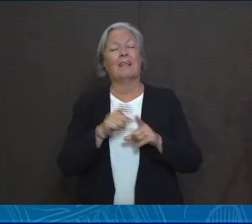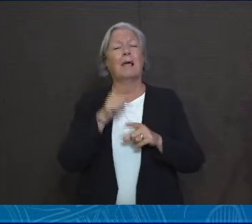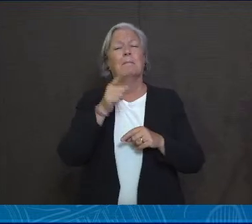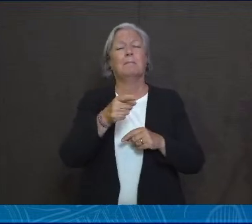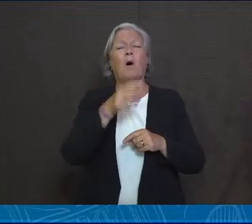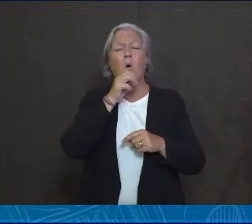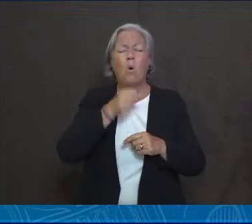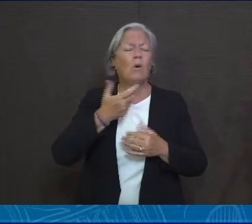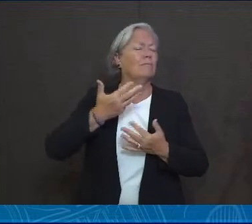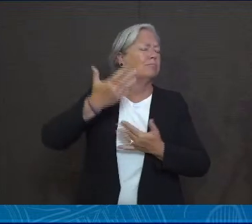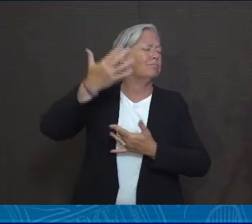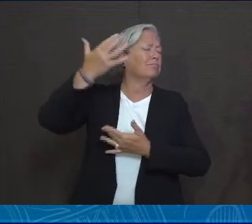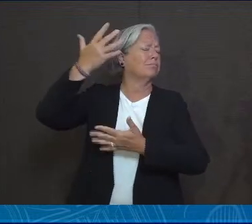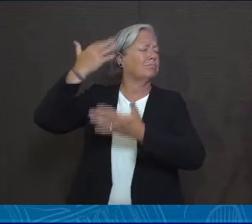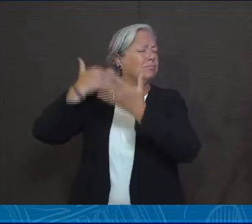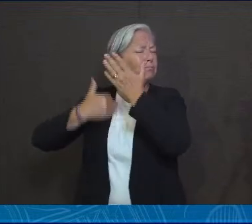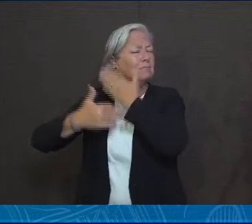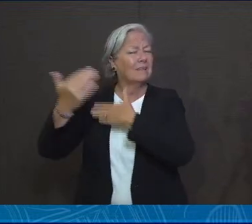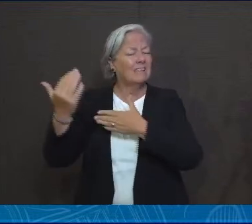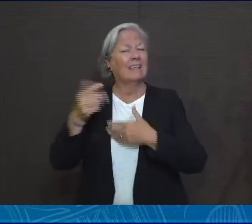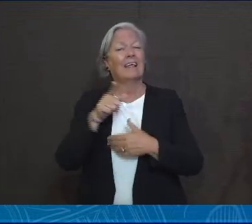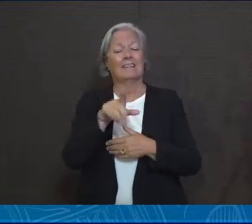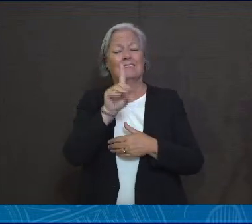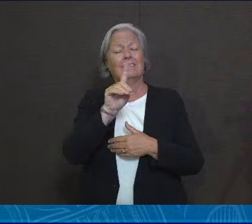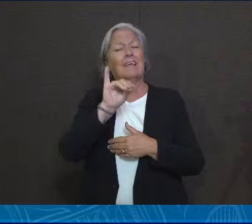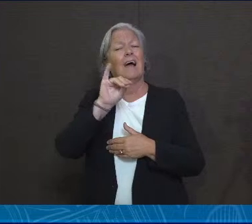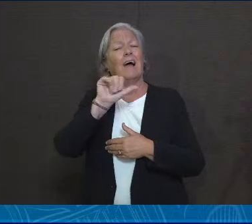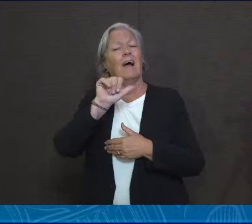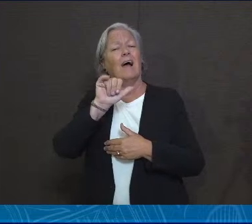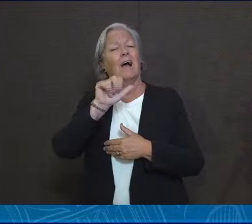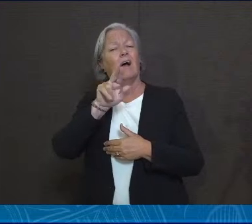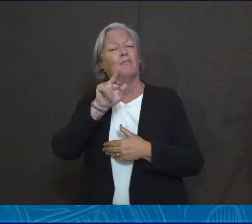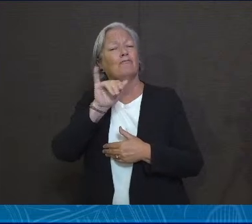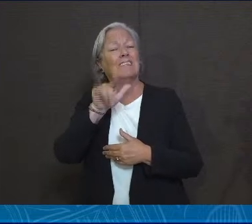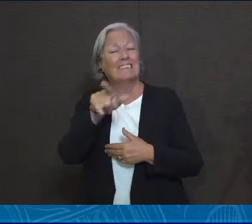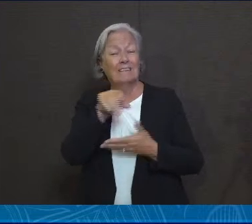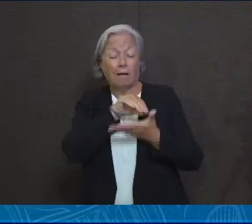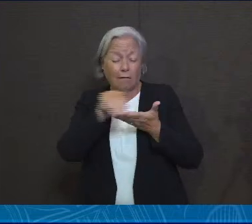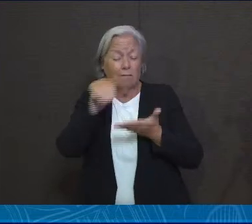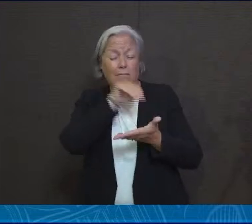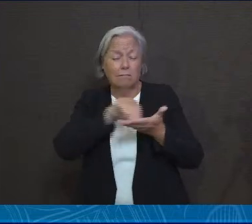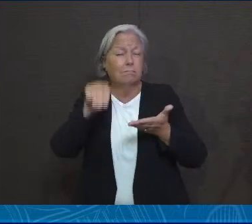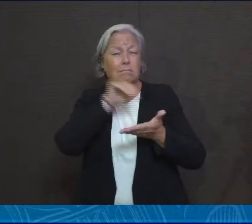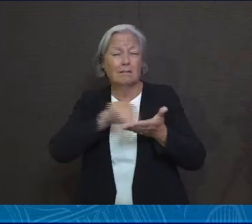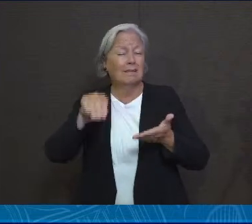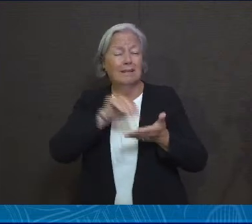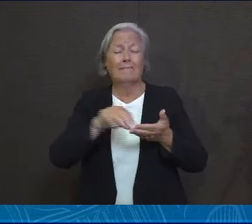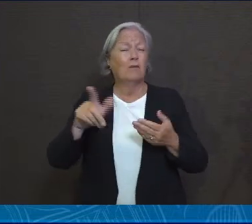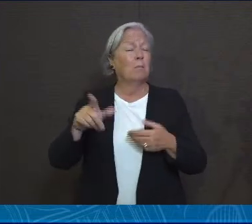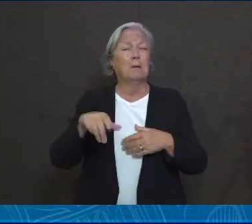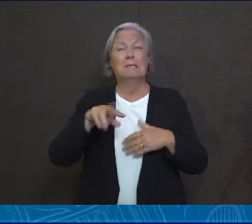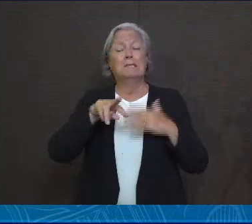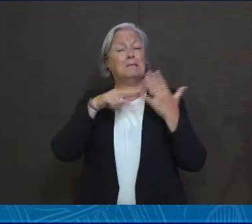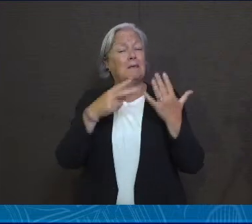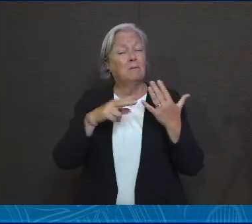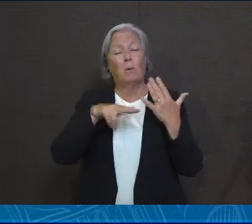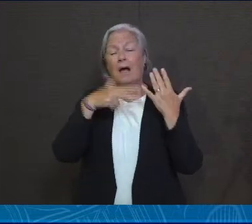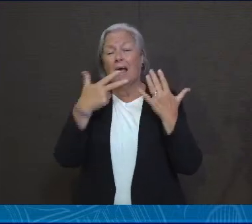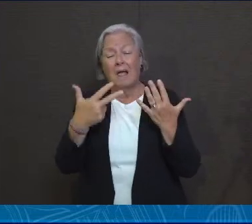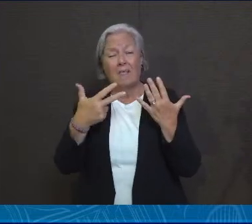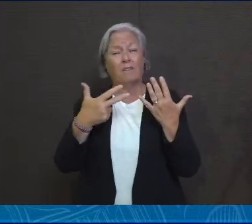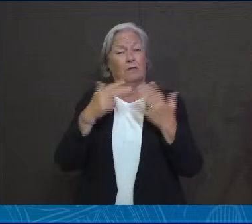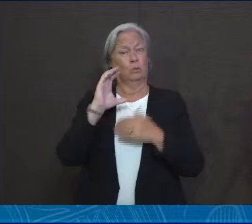diaries of maybe dating back to the 7th or the 8th century, there are records